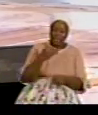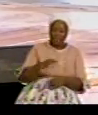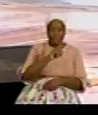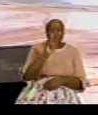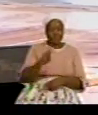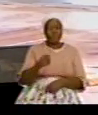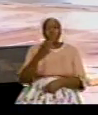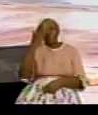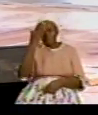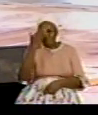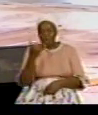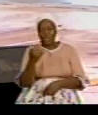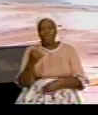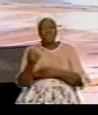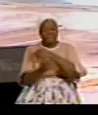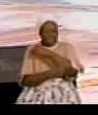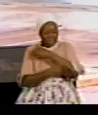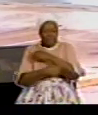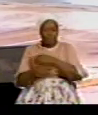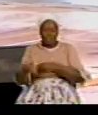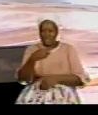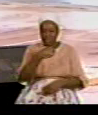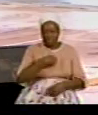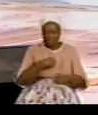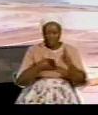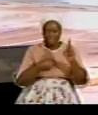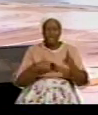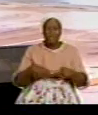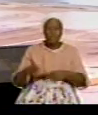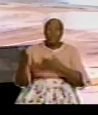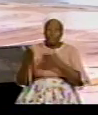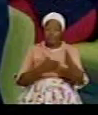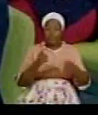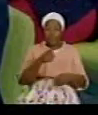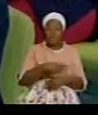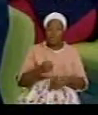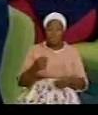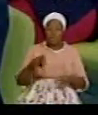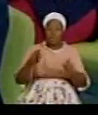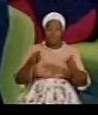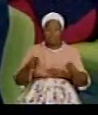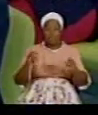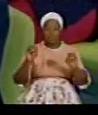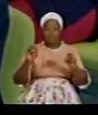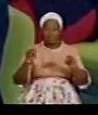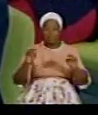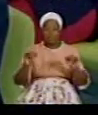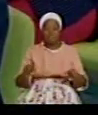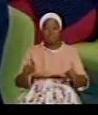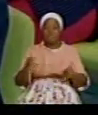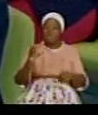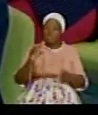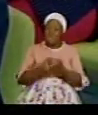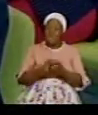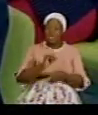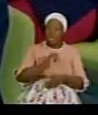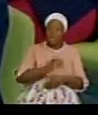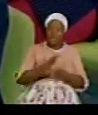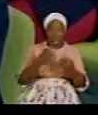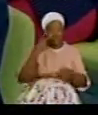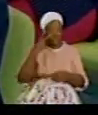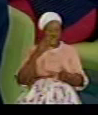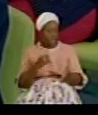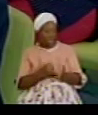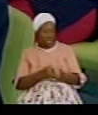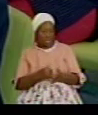why tempt ye me? Bring me a penny that I may see it.